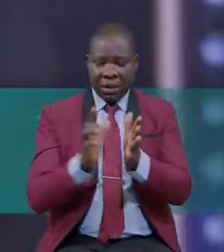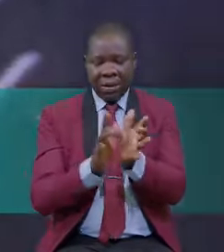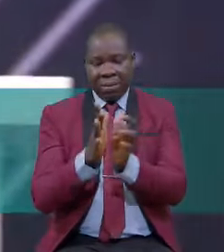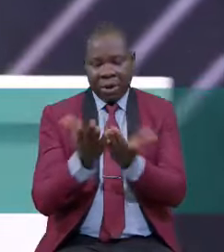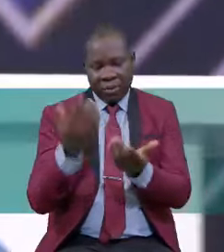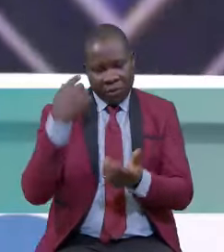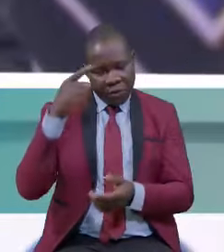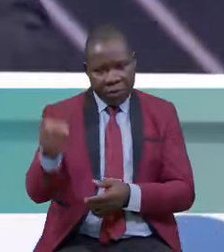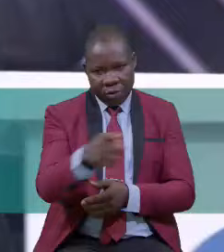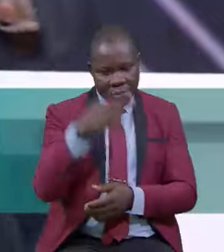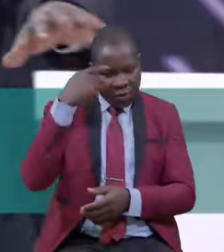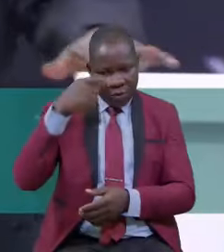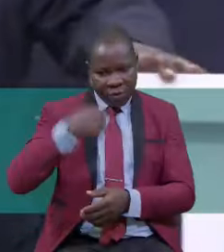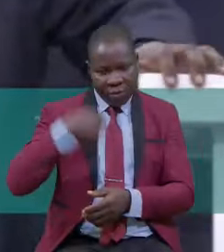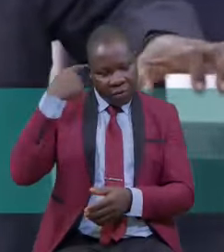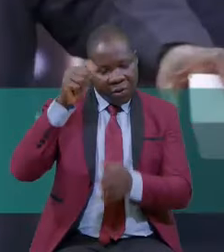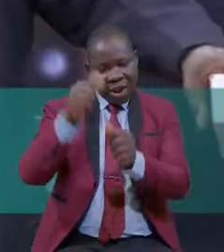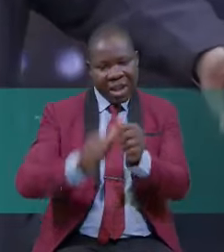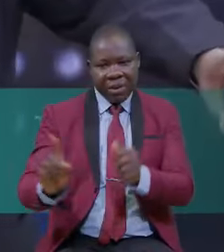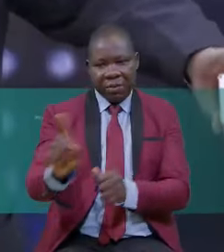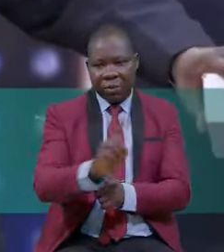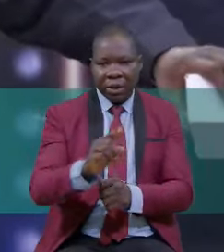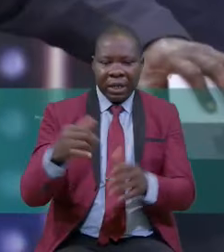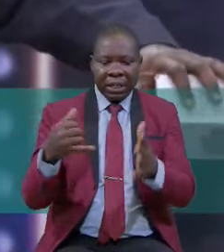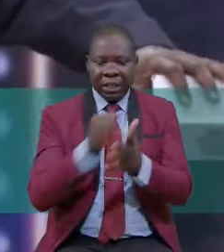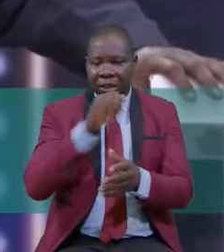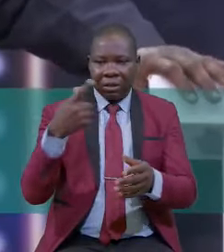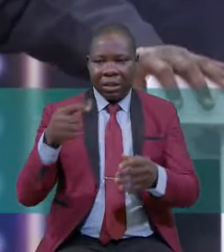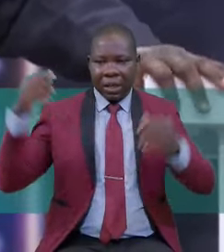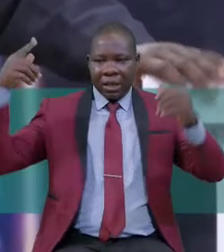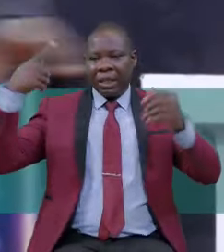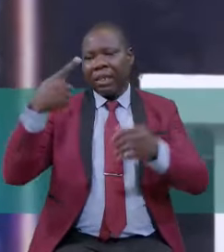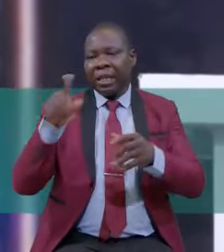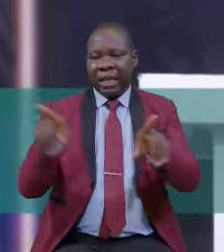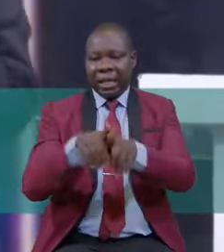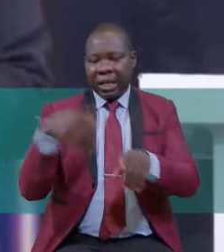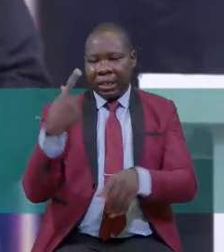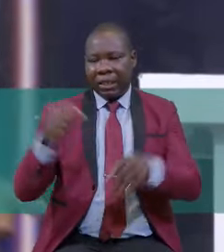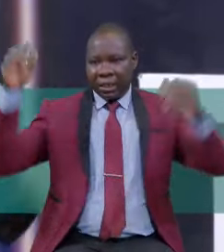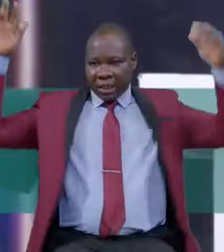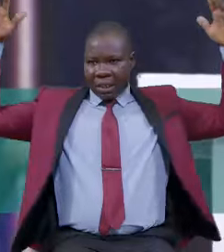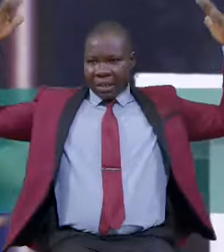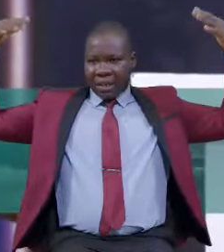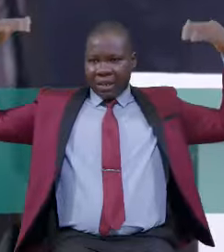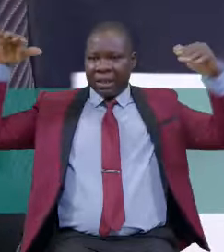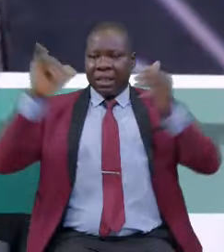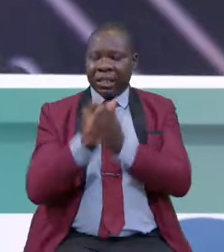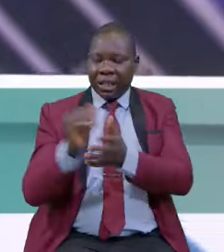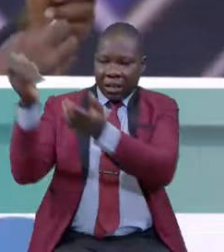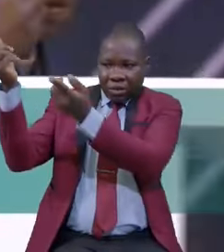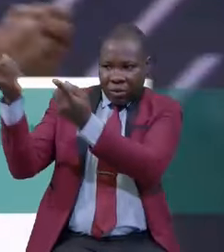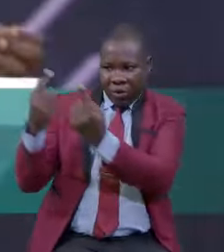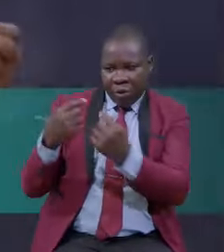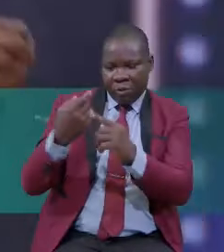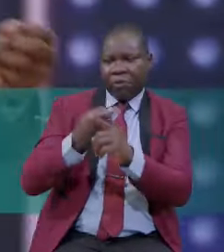Bible comes from heaven and it comes to the earth. The Bible, the Word of God, comes to the earth and then it waters the ground.